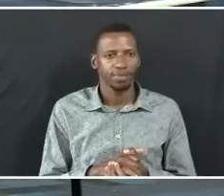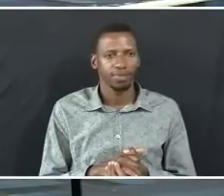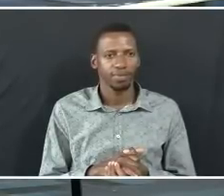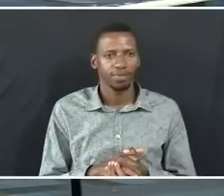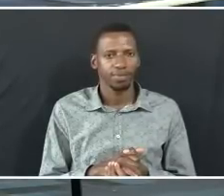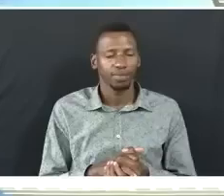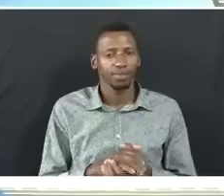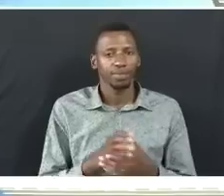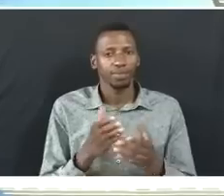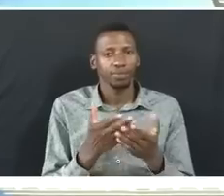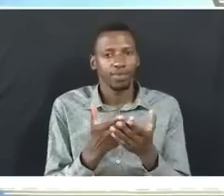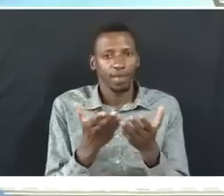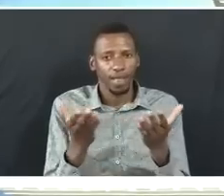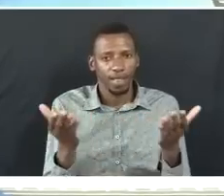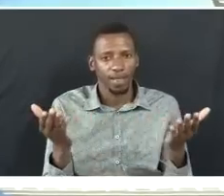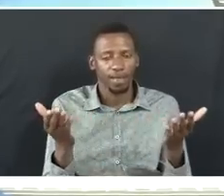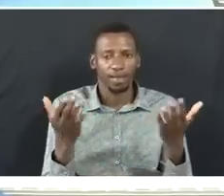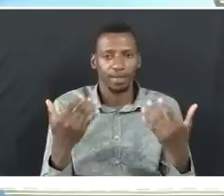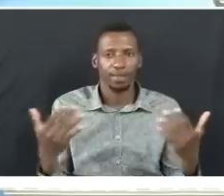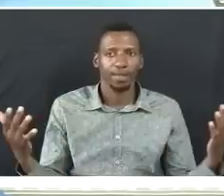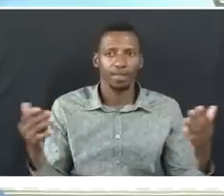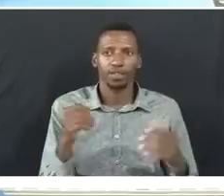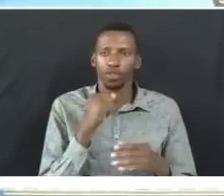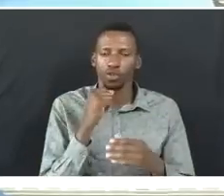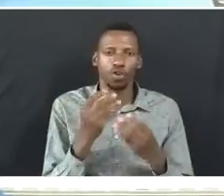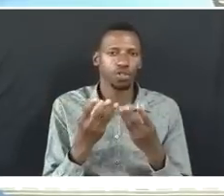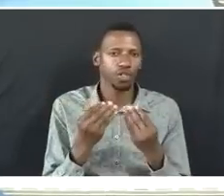These things are not easy, we are discussing. They are not.